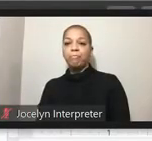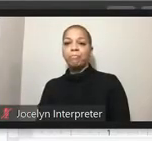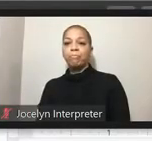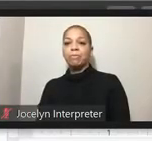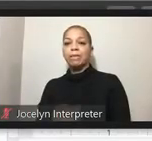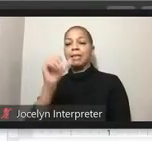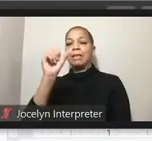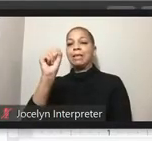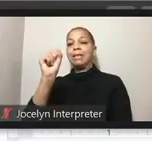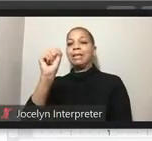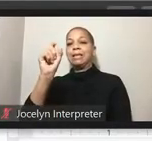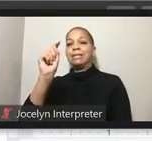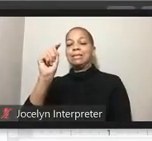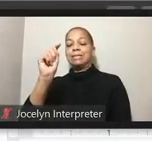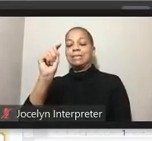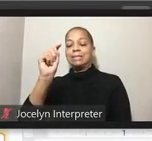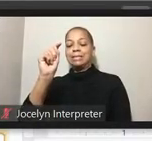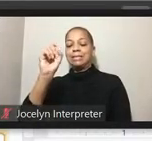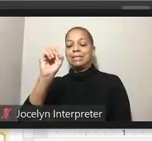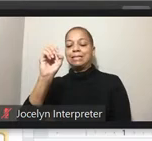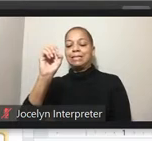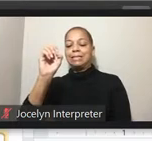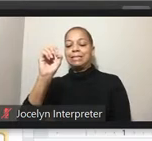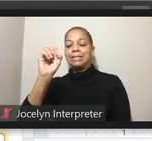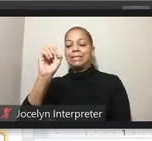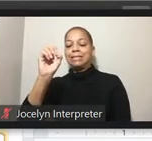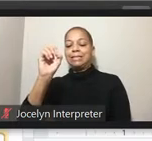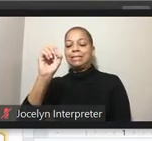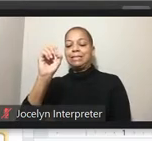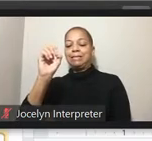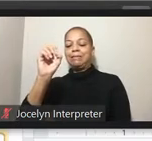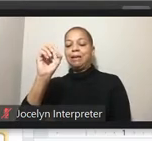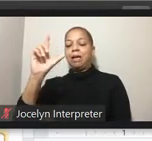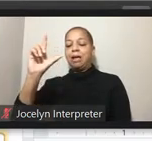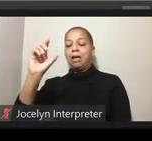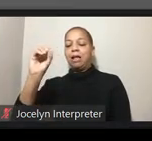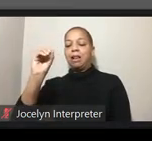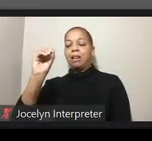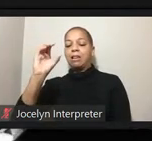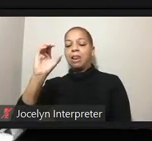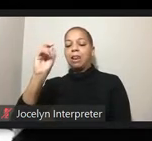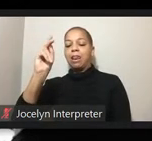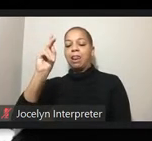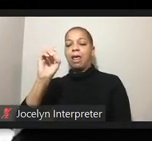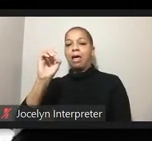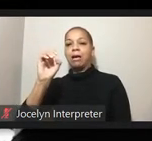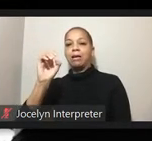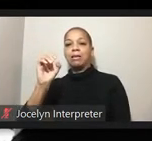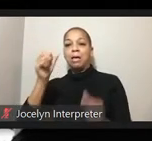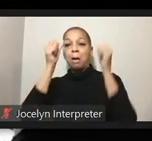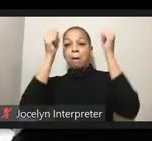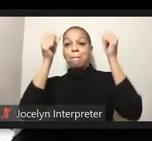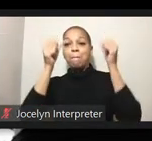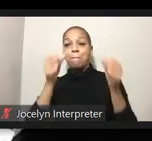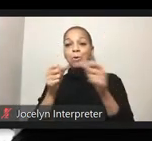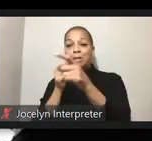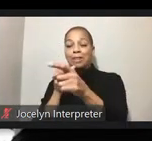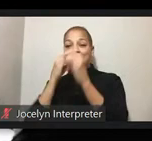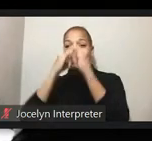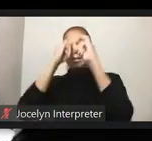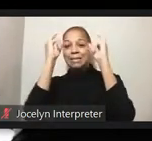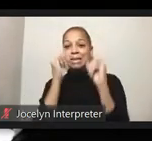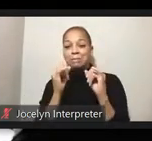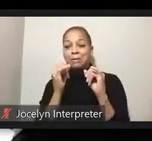Stephen Locke, one of the panelists, posted this image last week